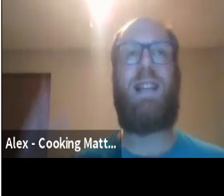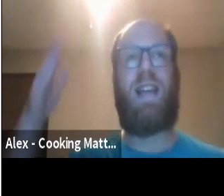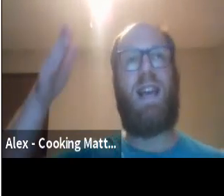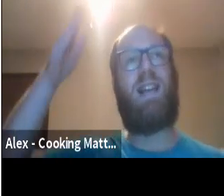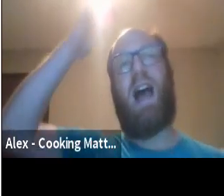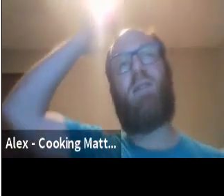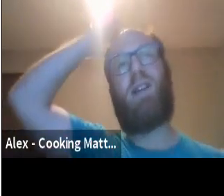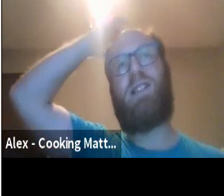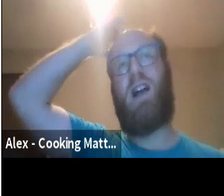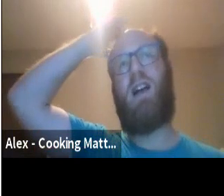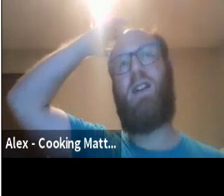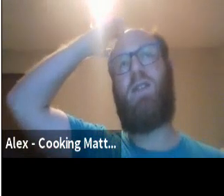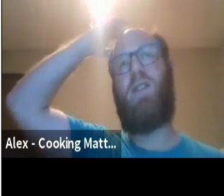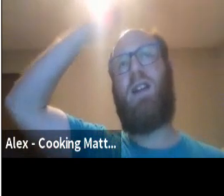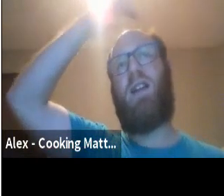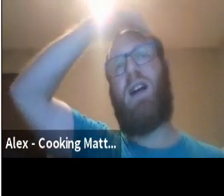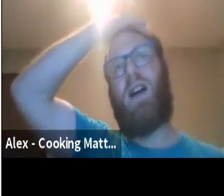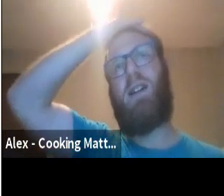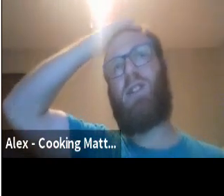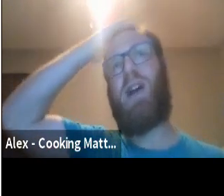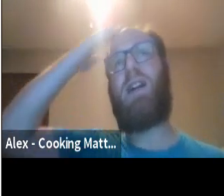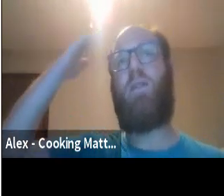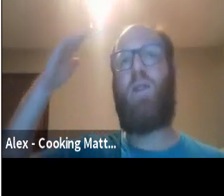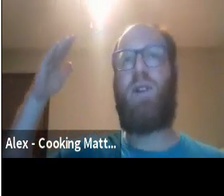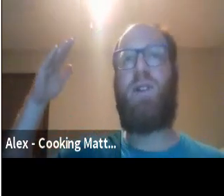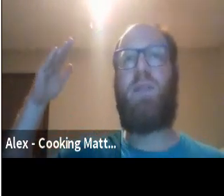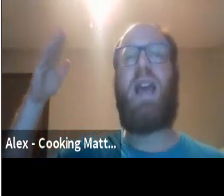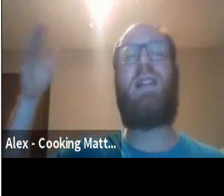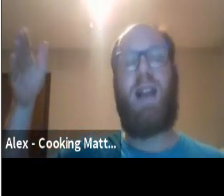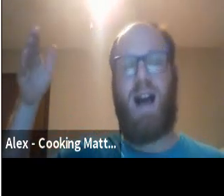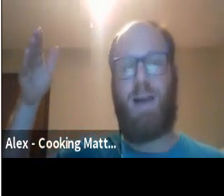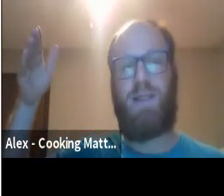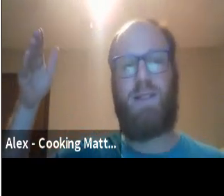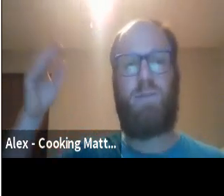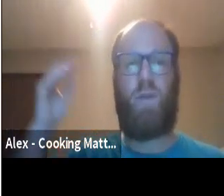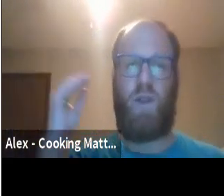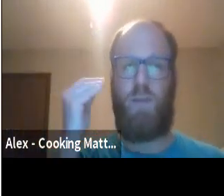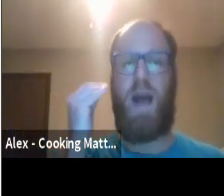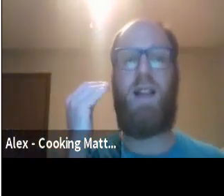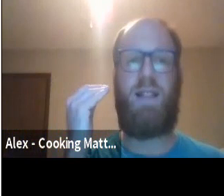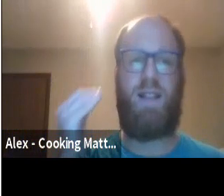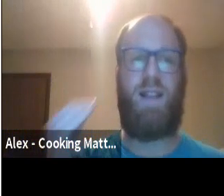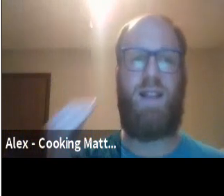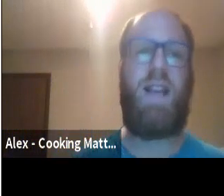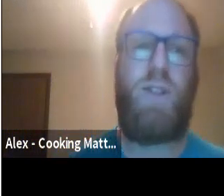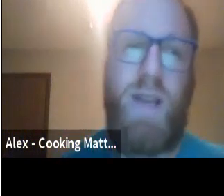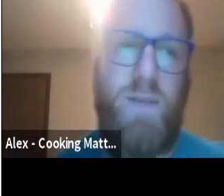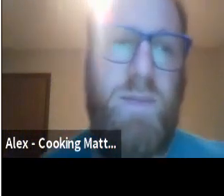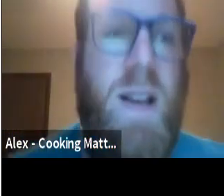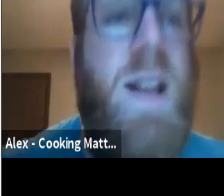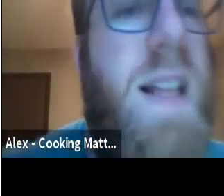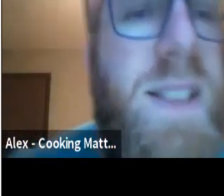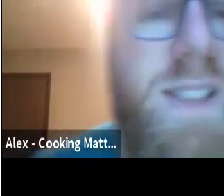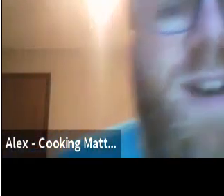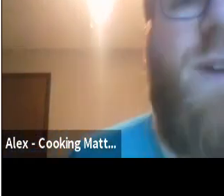It takes a kid an average of trying a food 8 times for their palate to get used to